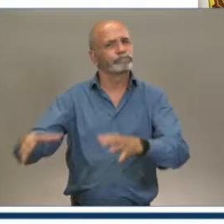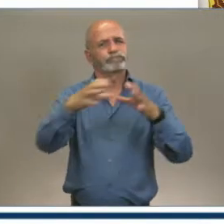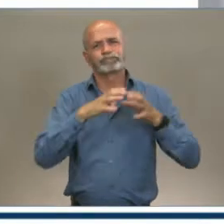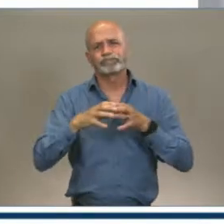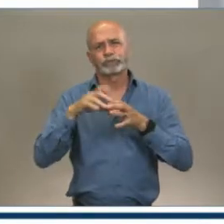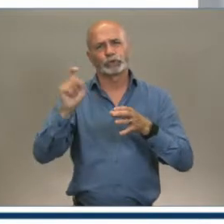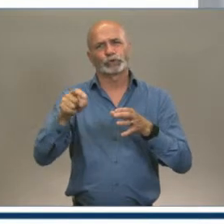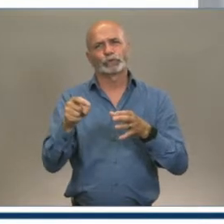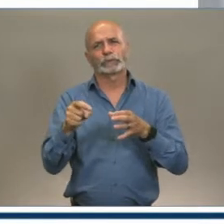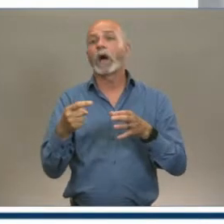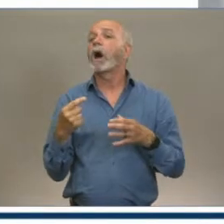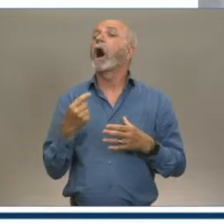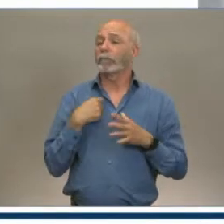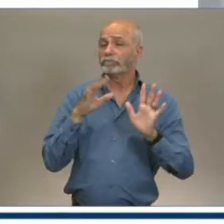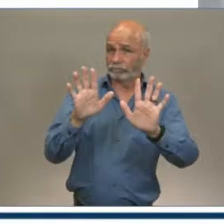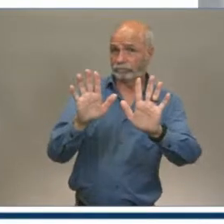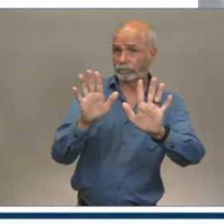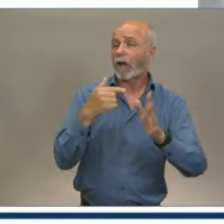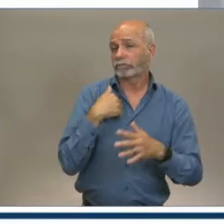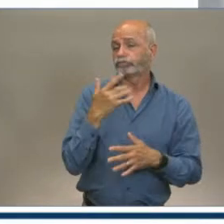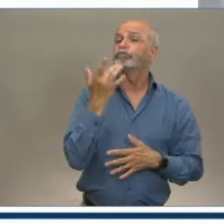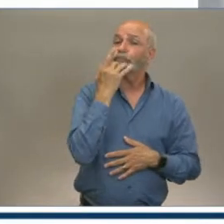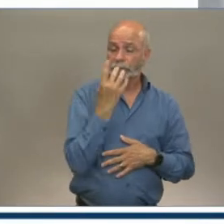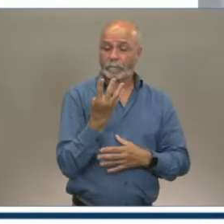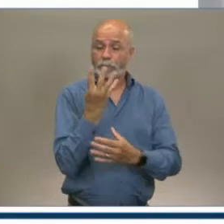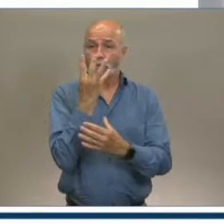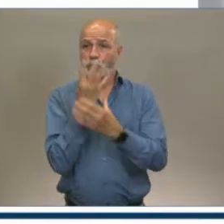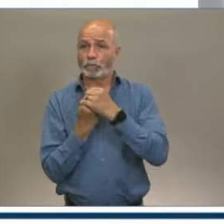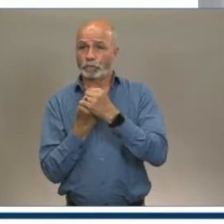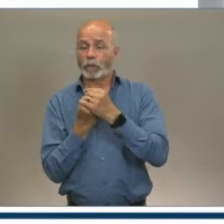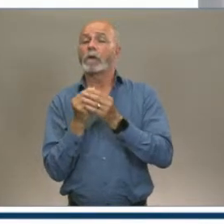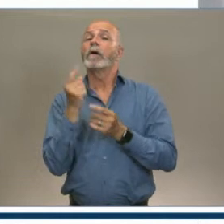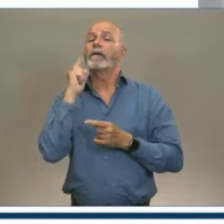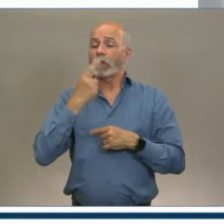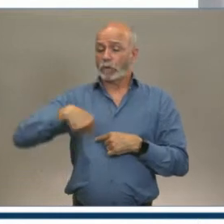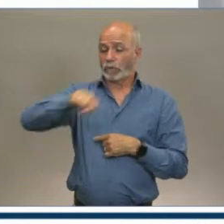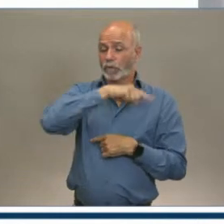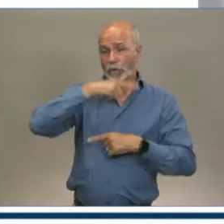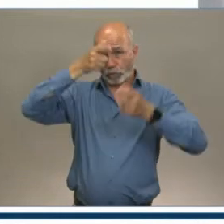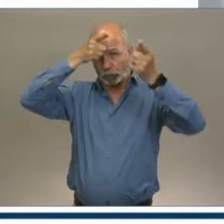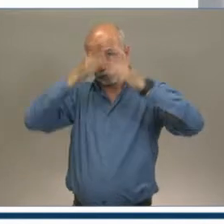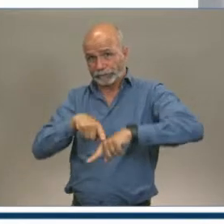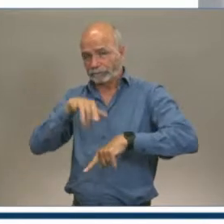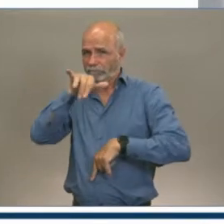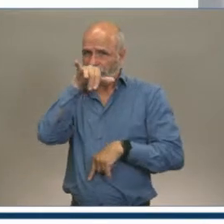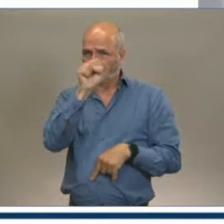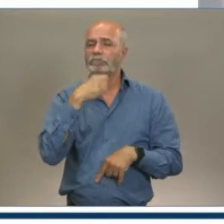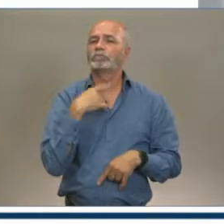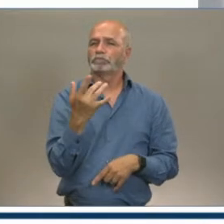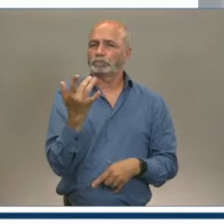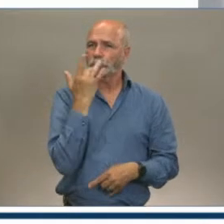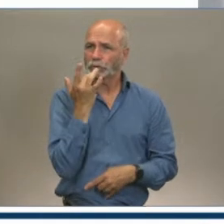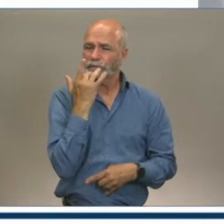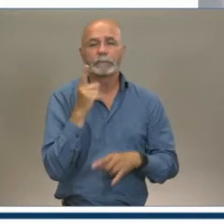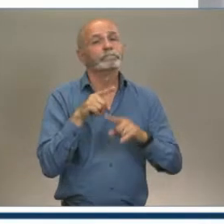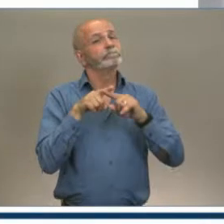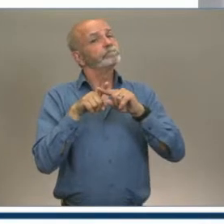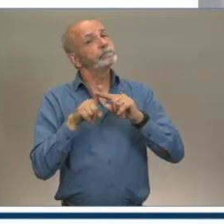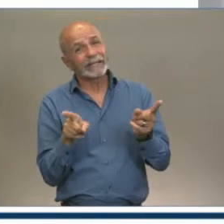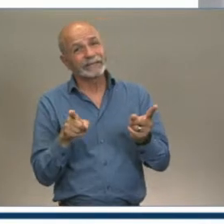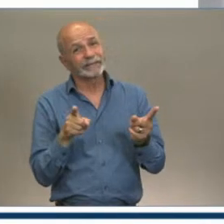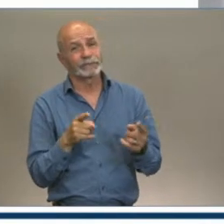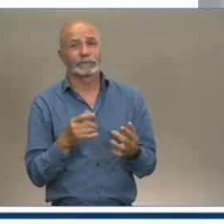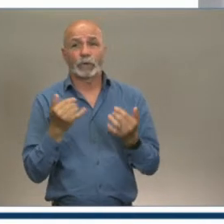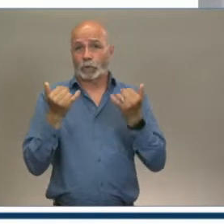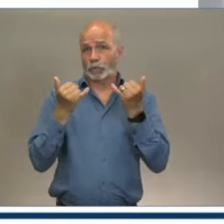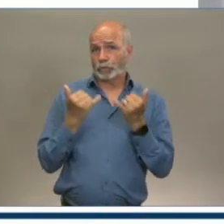would like to see, all 4 provinces in the same place. Right now, we're very close to being aligned on the Atlantic side of things, and we'll continuously